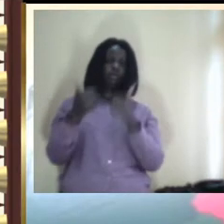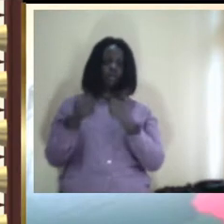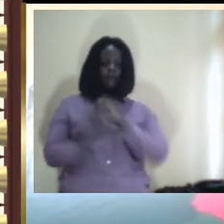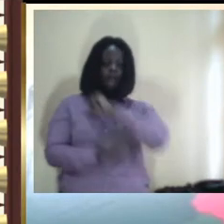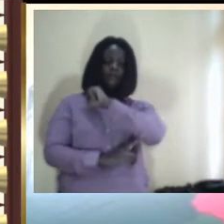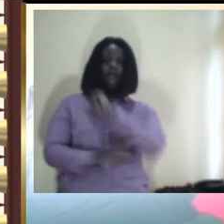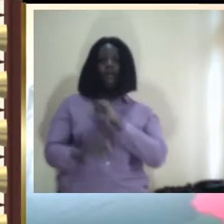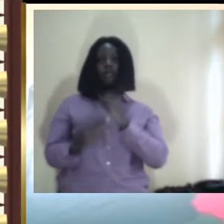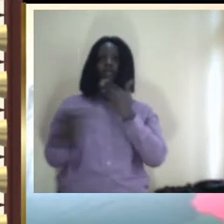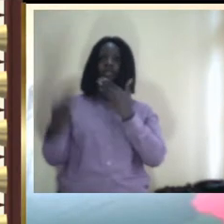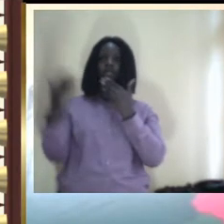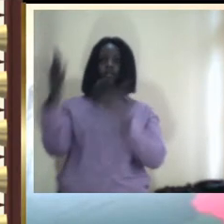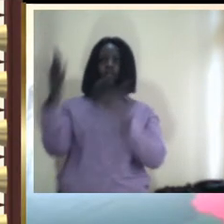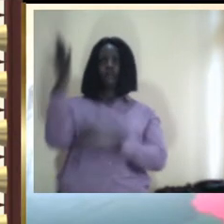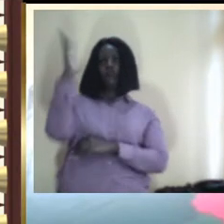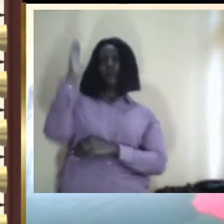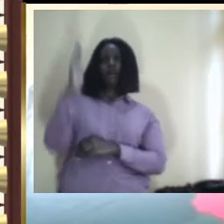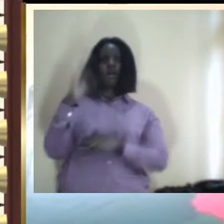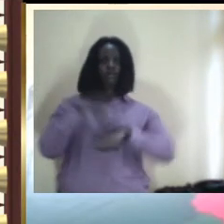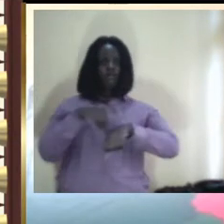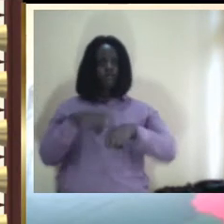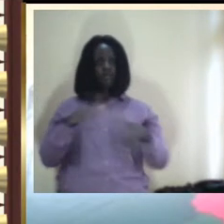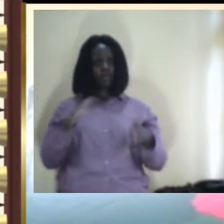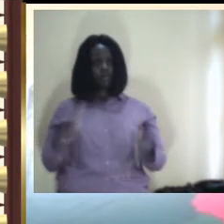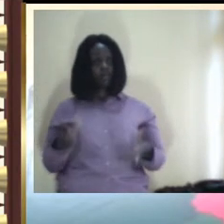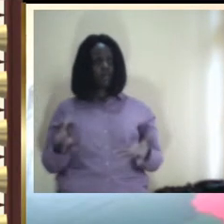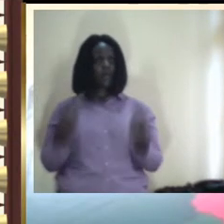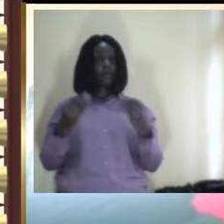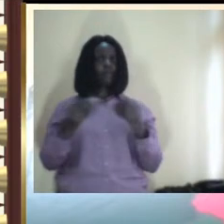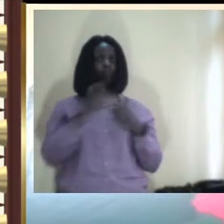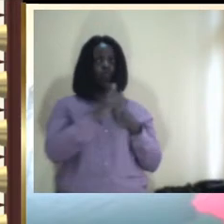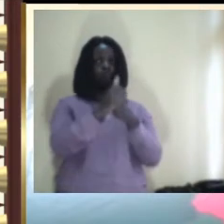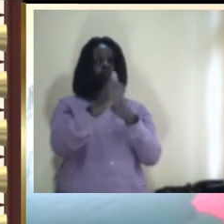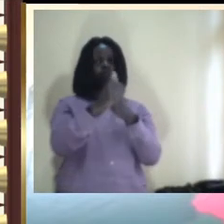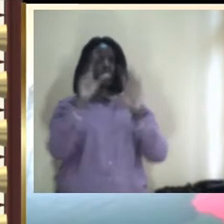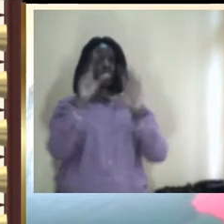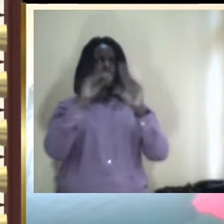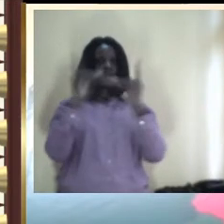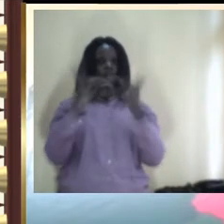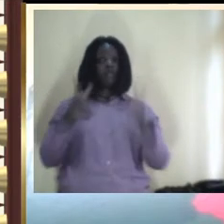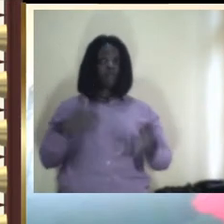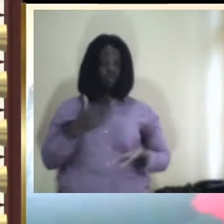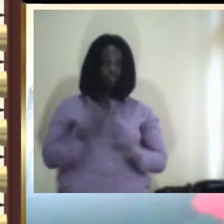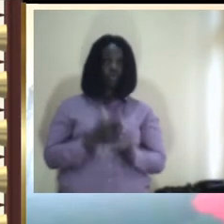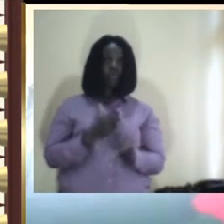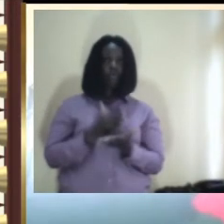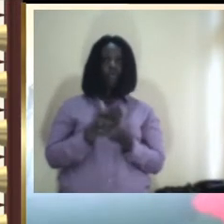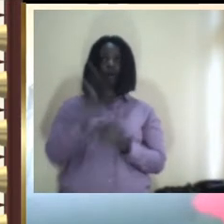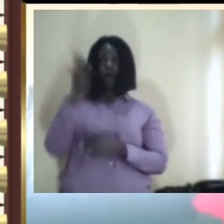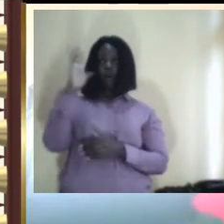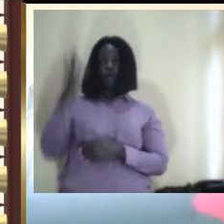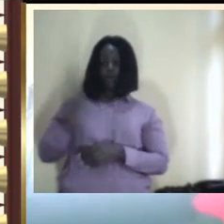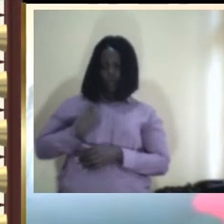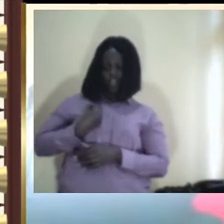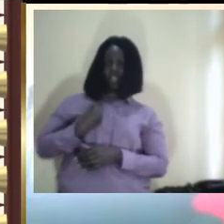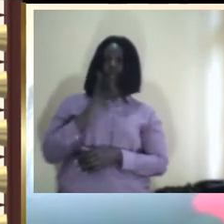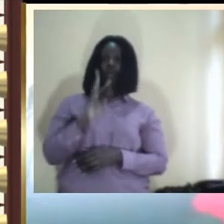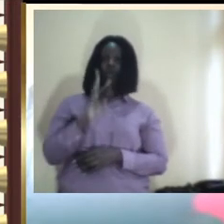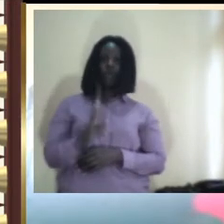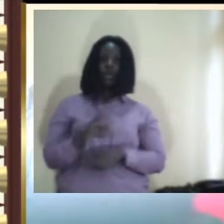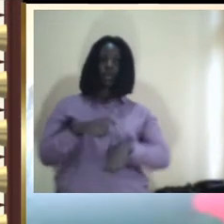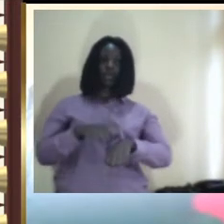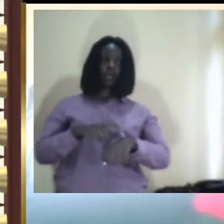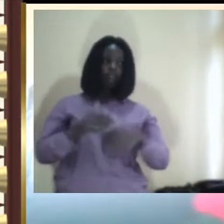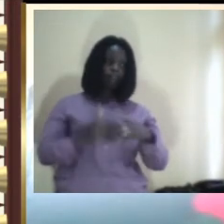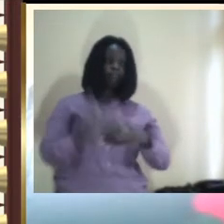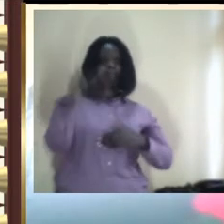God for giving me this opportunity to head this department, and I'm certain that he will walk with me through this path and